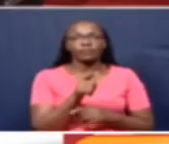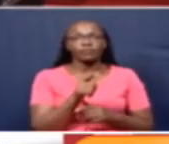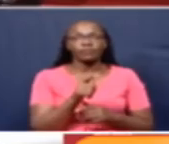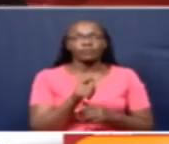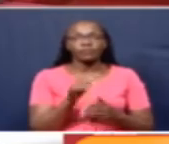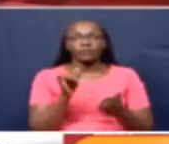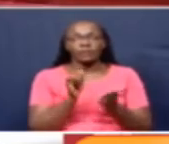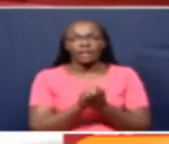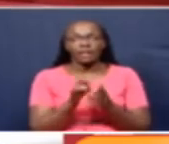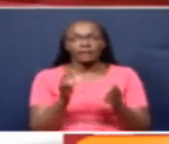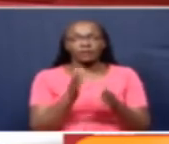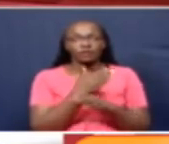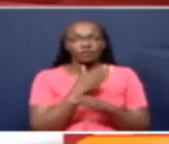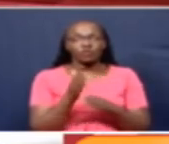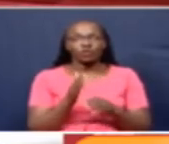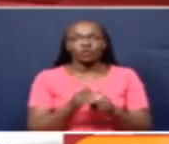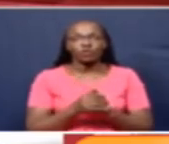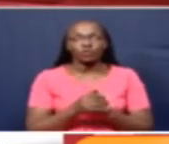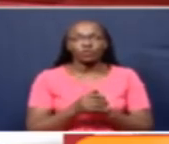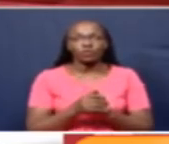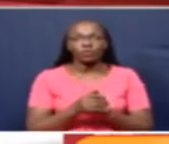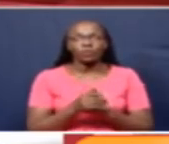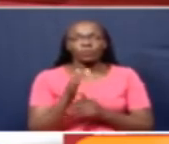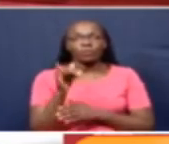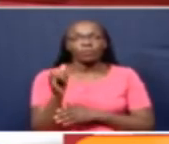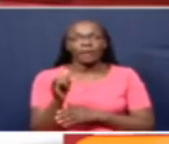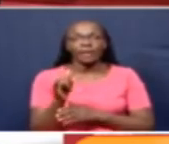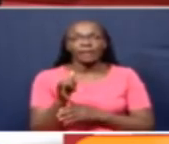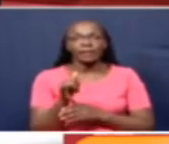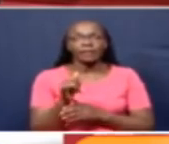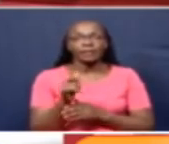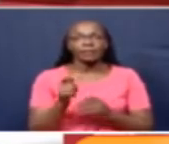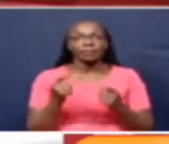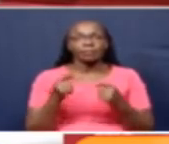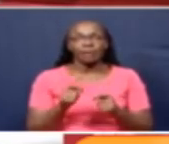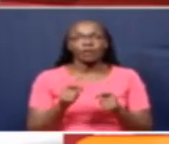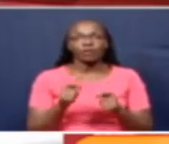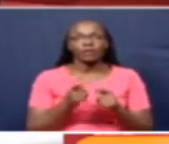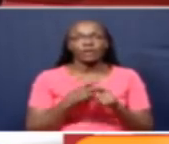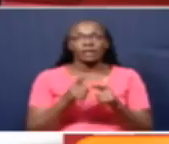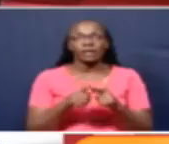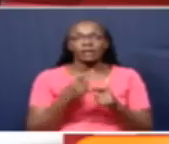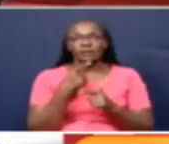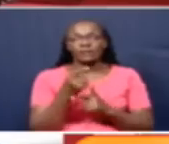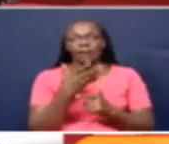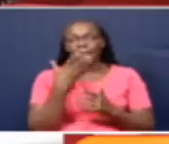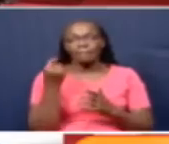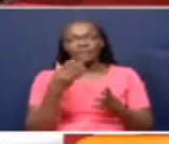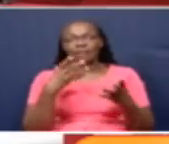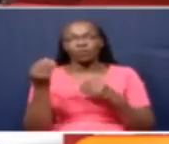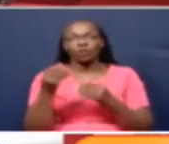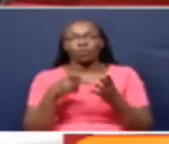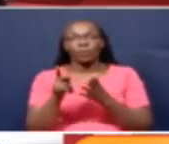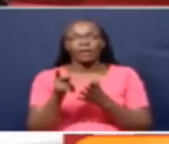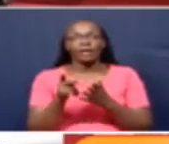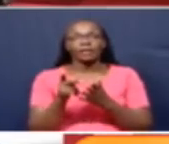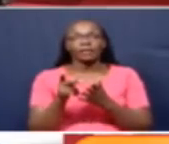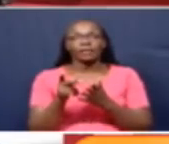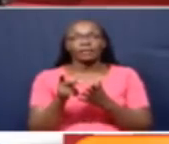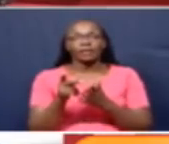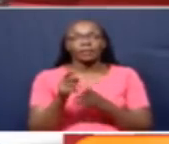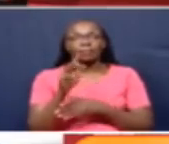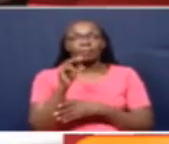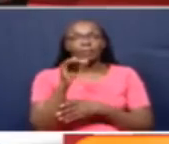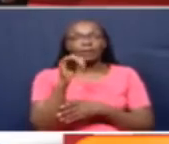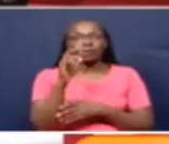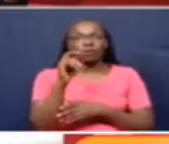it. Tell him to go buy. Buy the record. Well, Kimenyi, go buy the record. Stop the cheapy thing